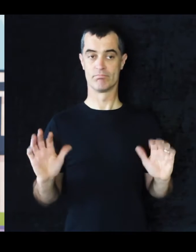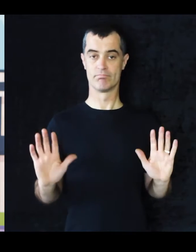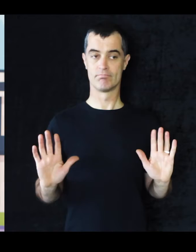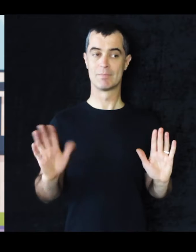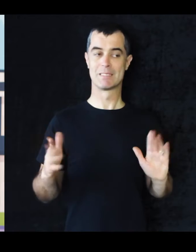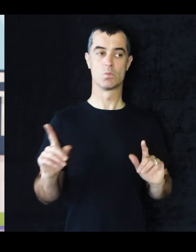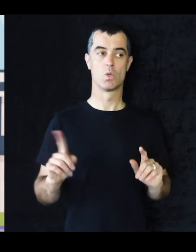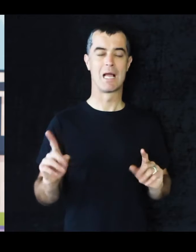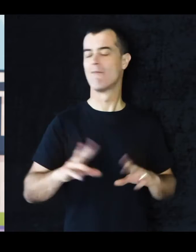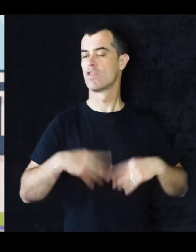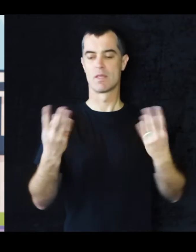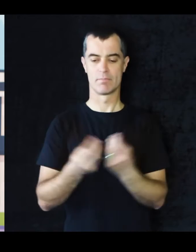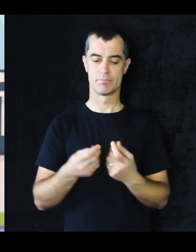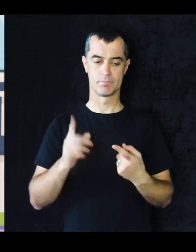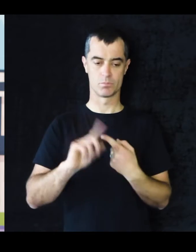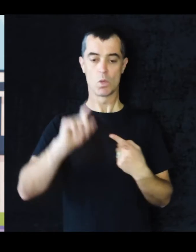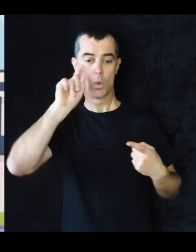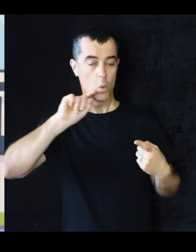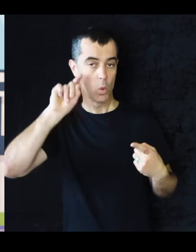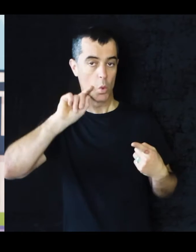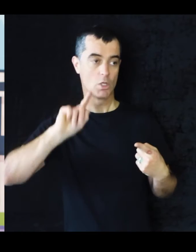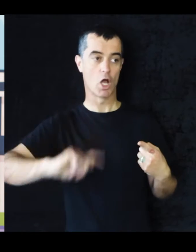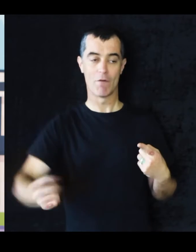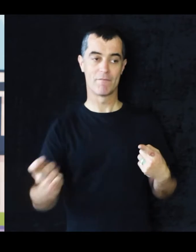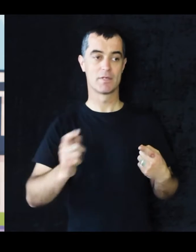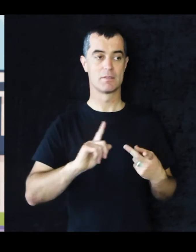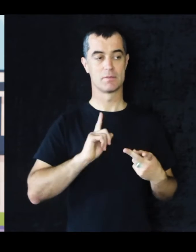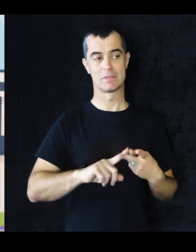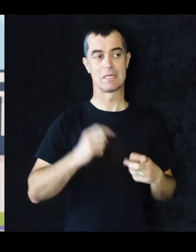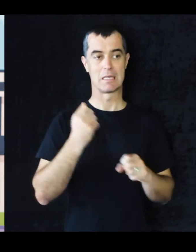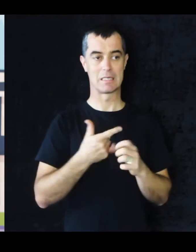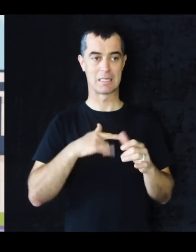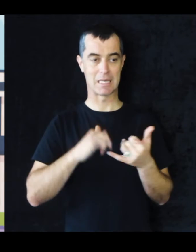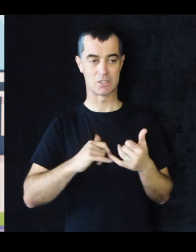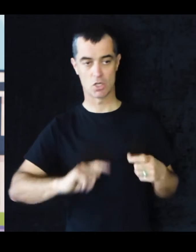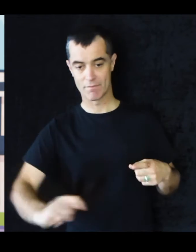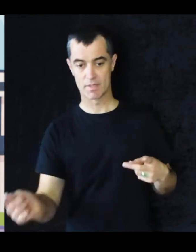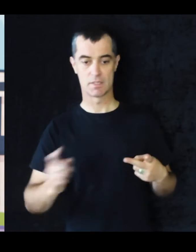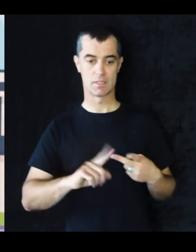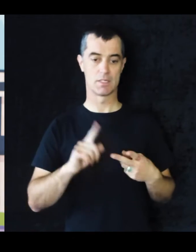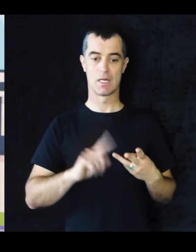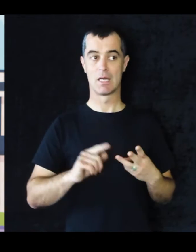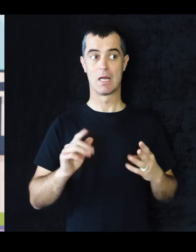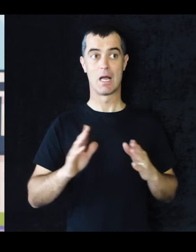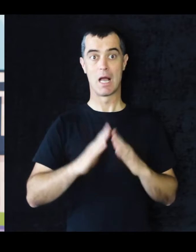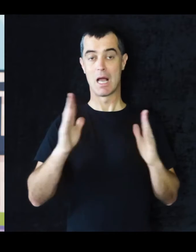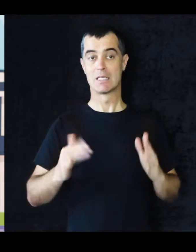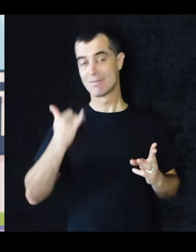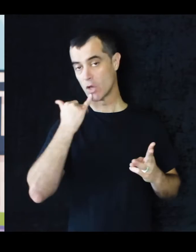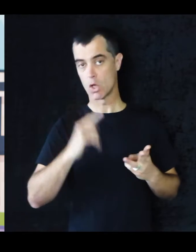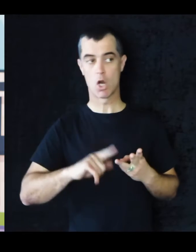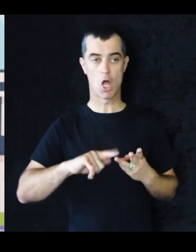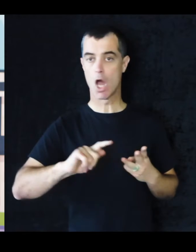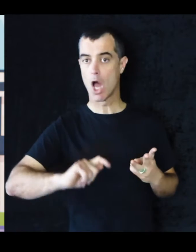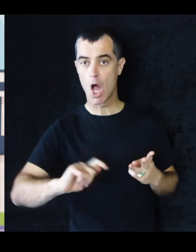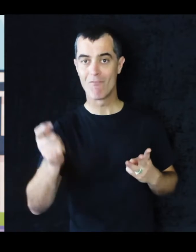of argument. And that means everything from water gets disconnected, gas gets disconnected. If there's a